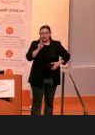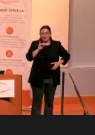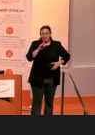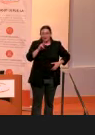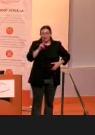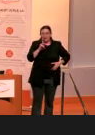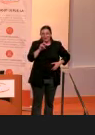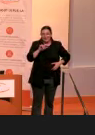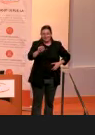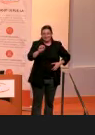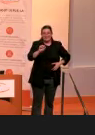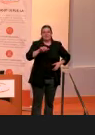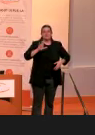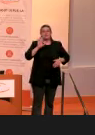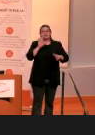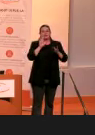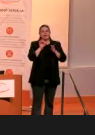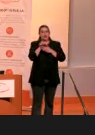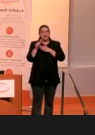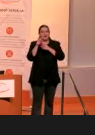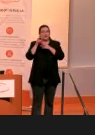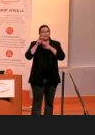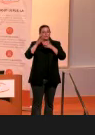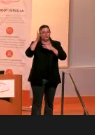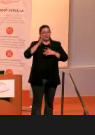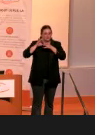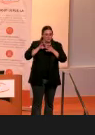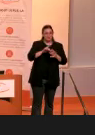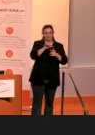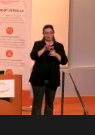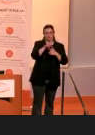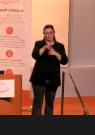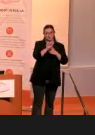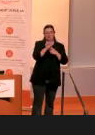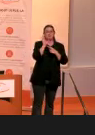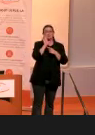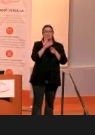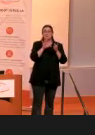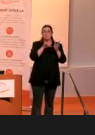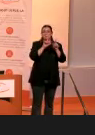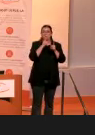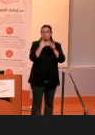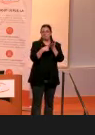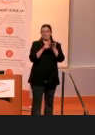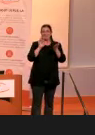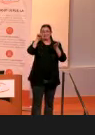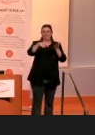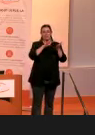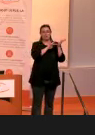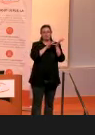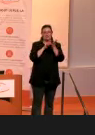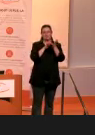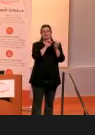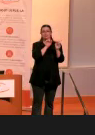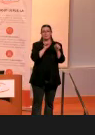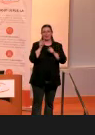to hear more about, which are specific for lupus and Benlysta being approved for that. And so the